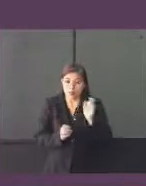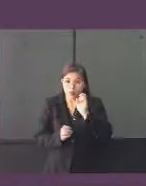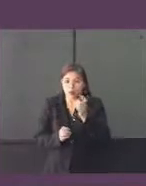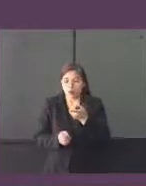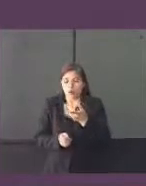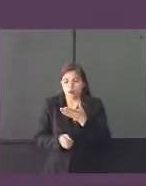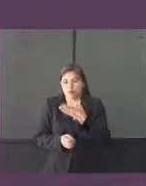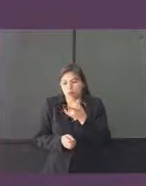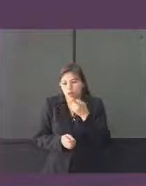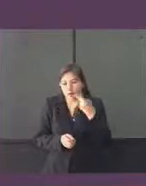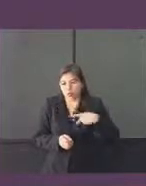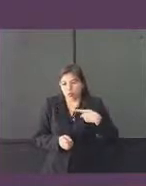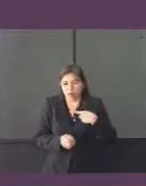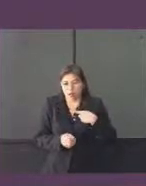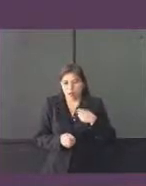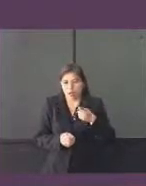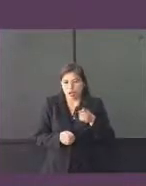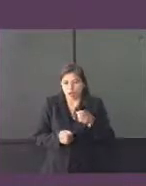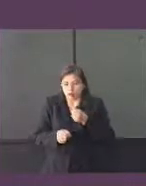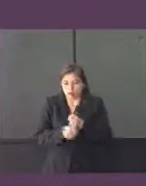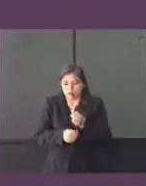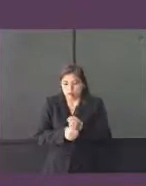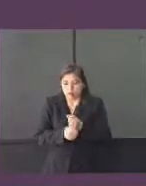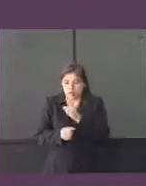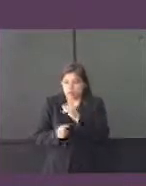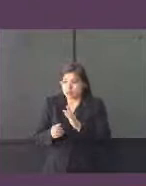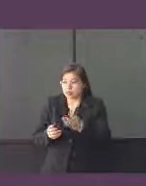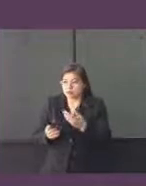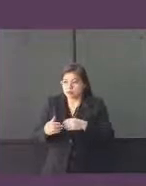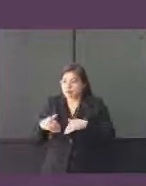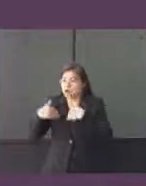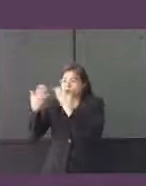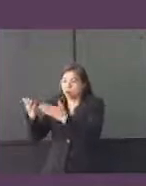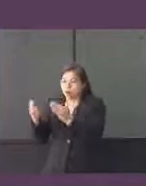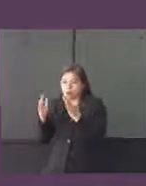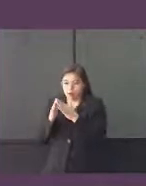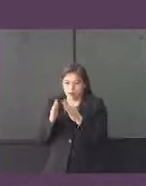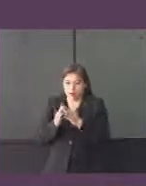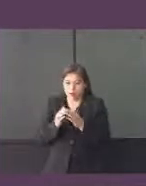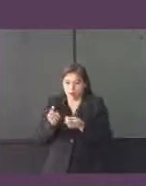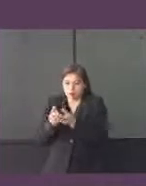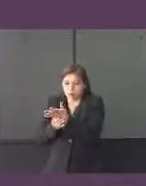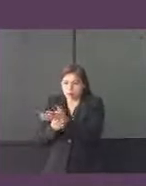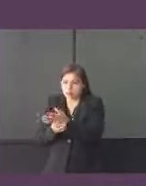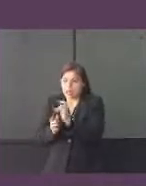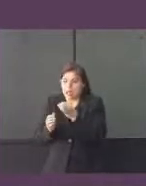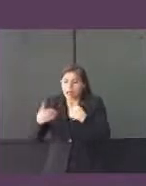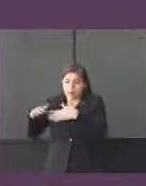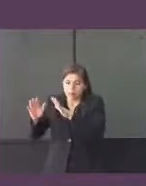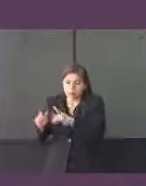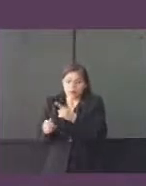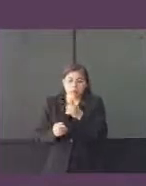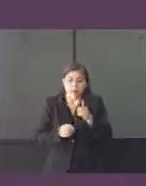The attacker leaves home. That's the name of the protection measure.